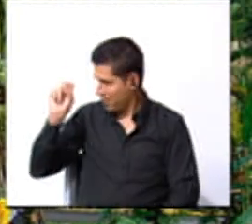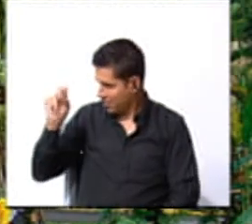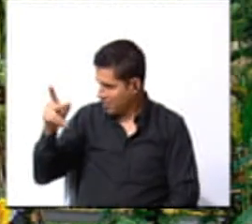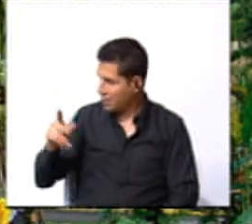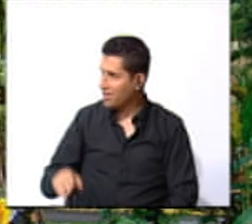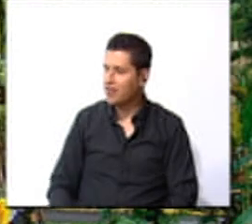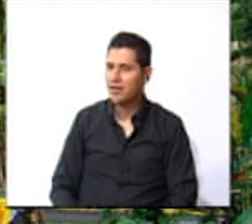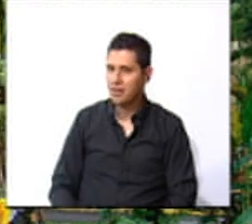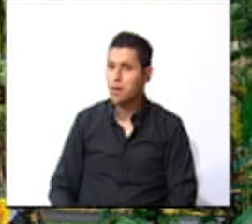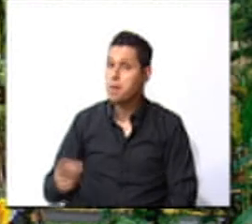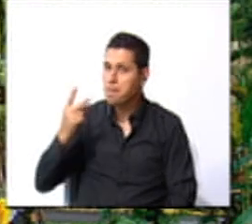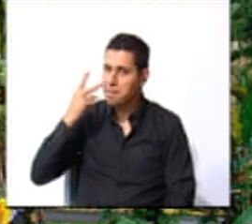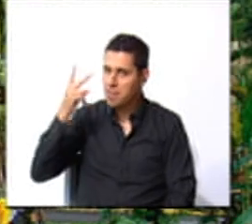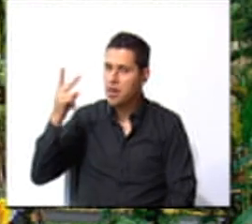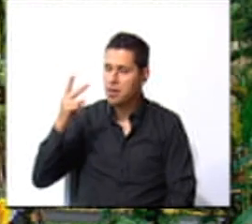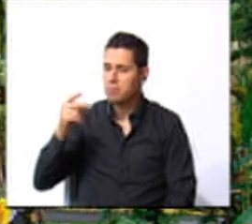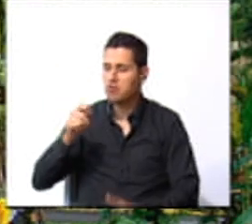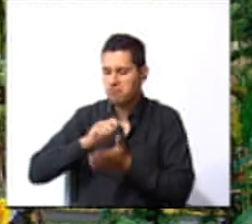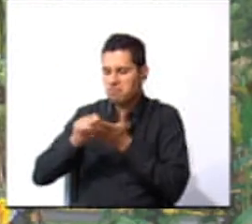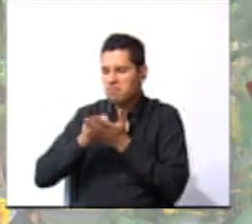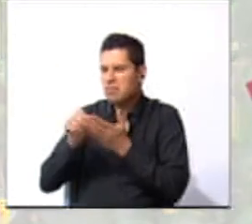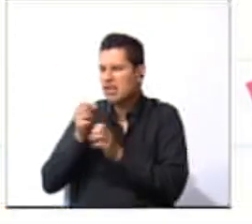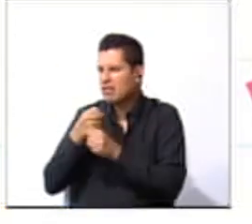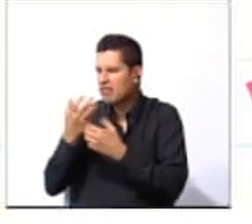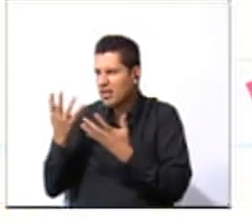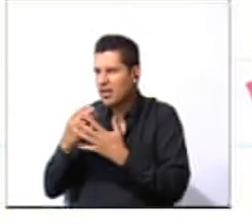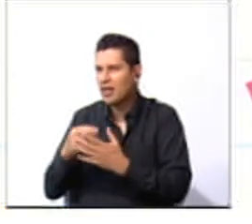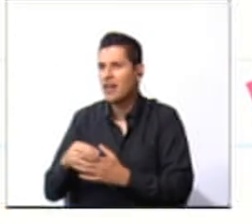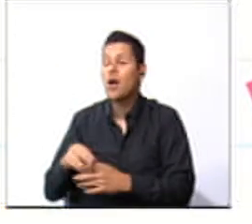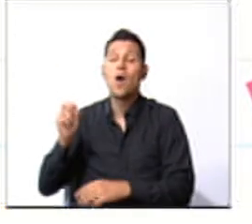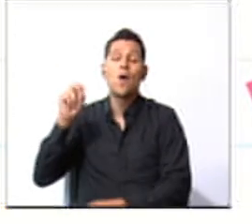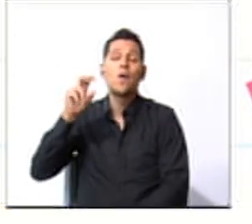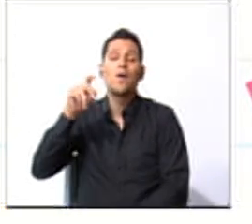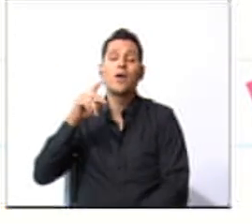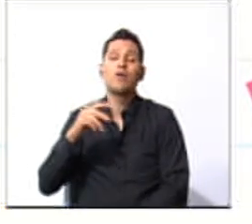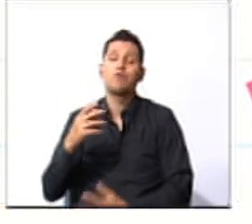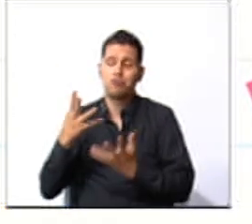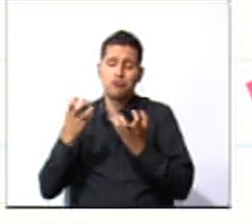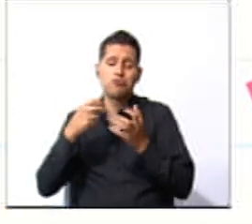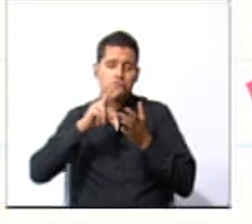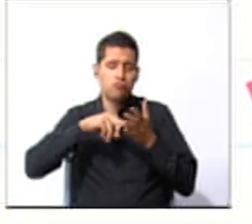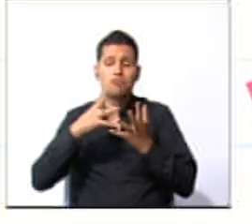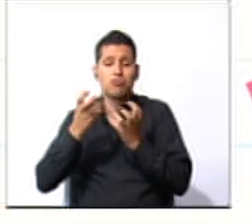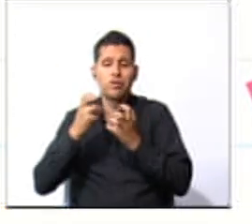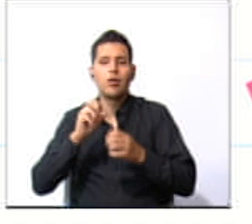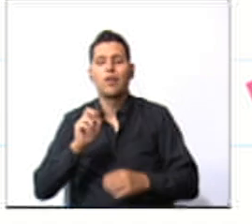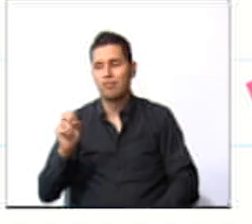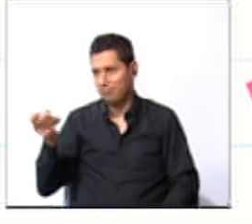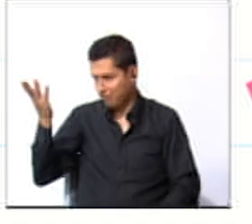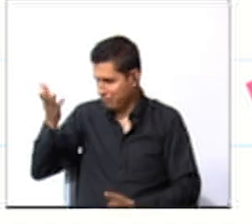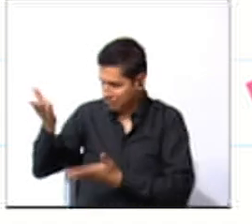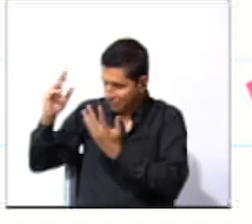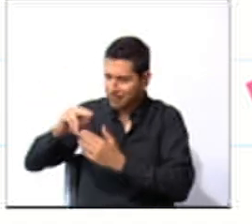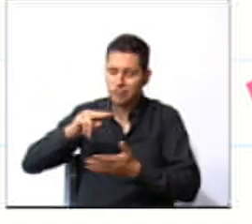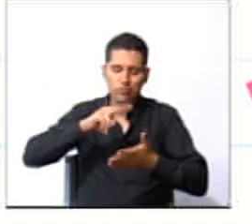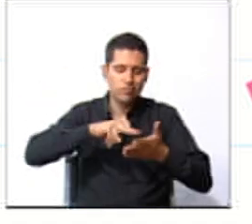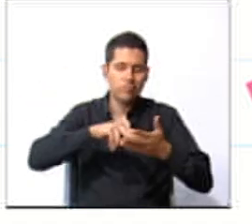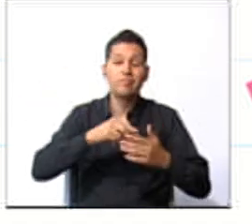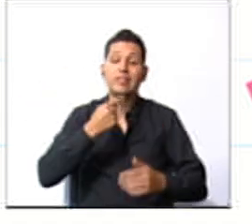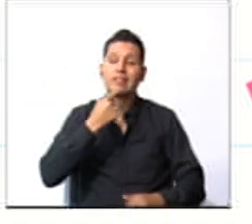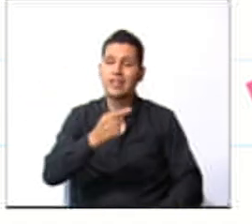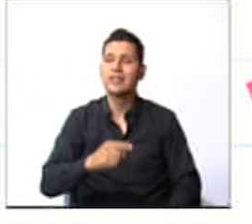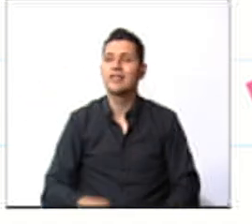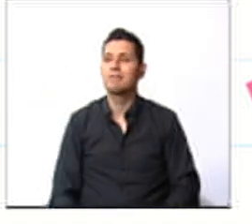see Andres' text. Okay, teacher, I want to read. Yo lo leo. Okay, Andres. The